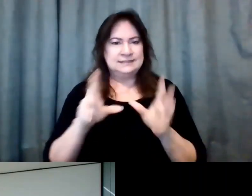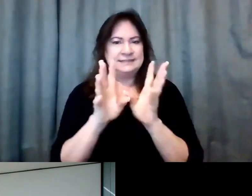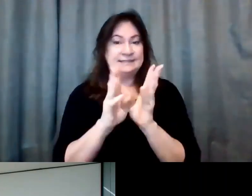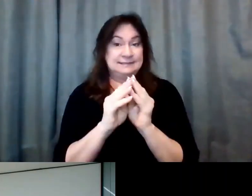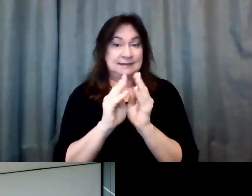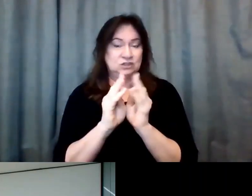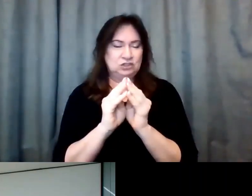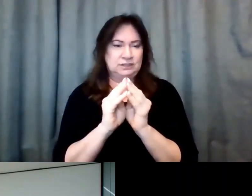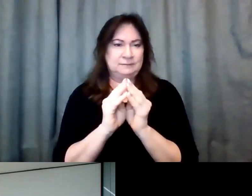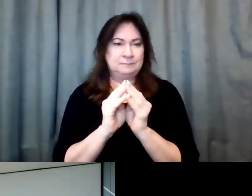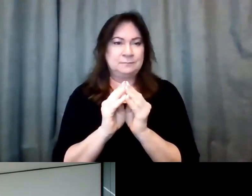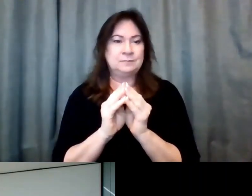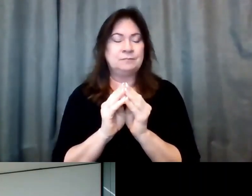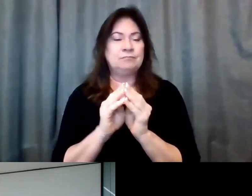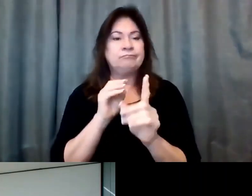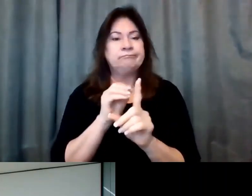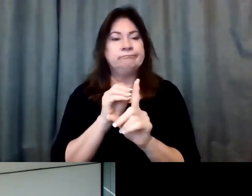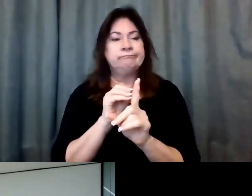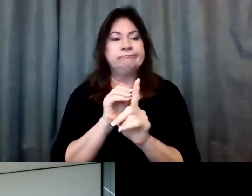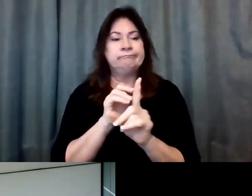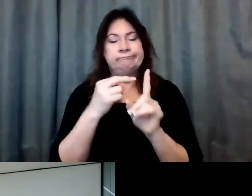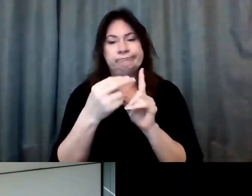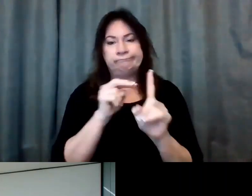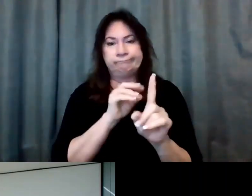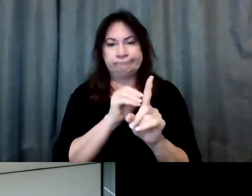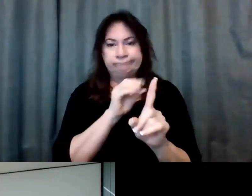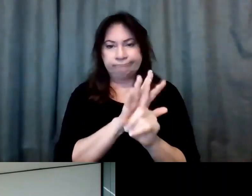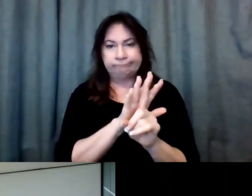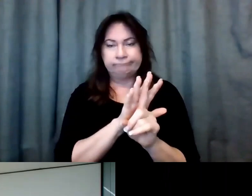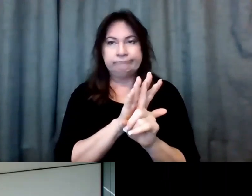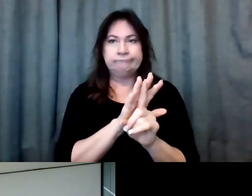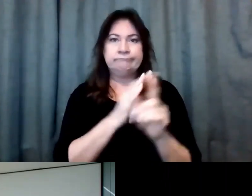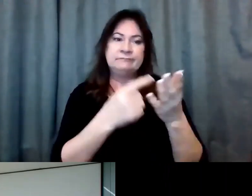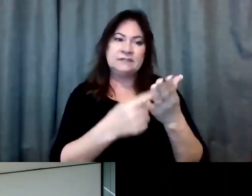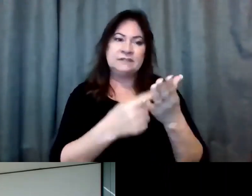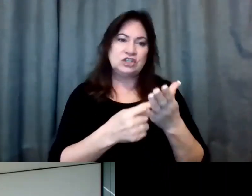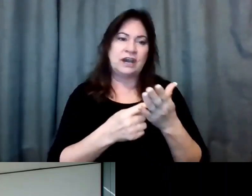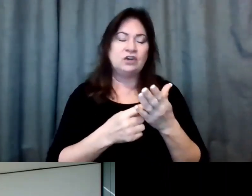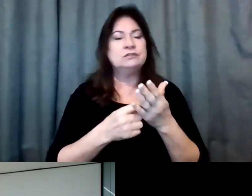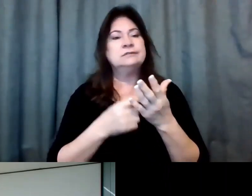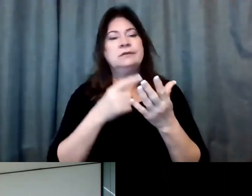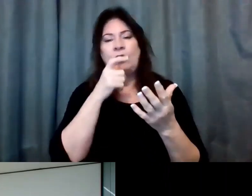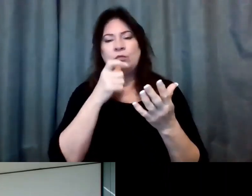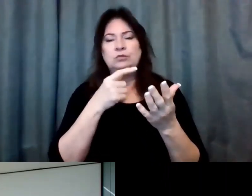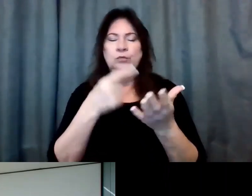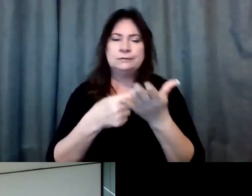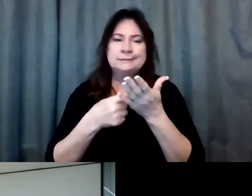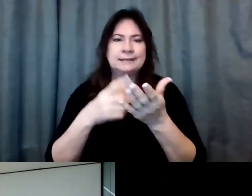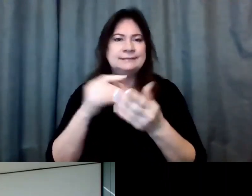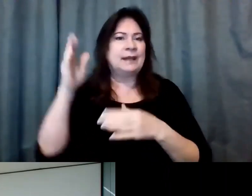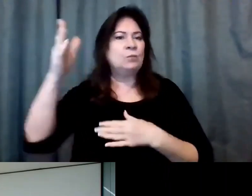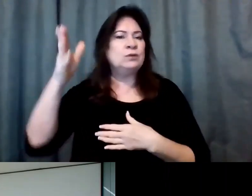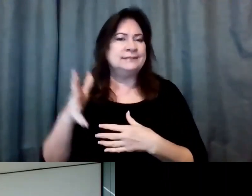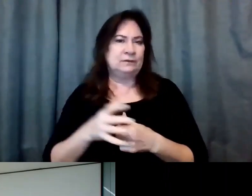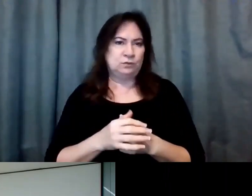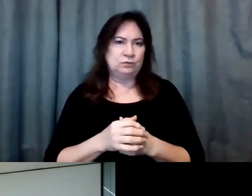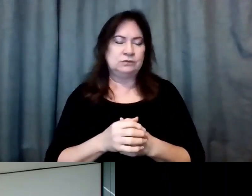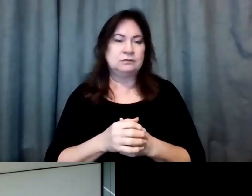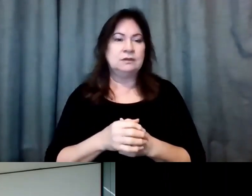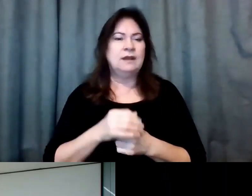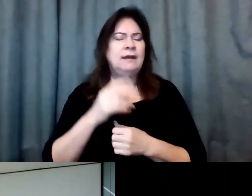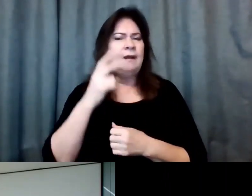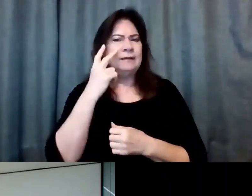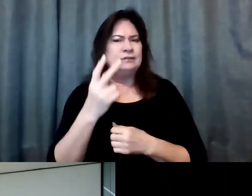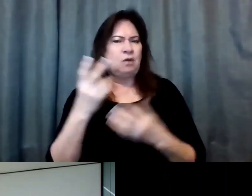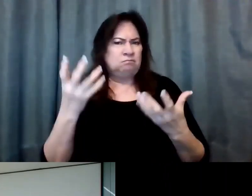which is oriented to chairs, discussants, and presenters. I saw in one of